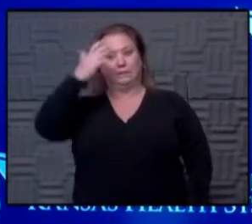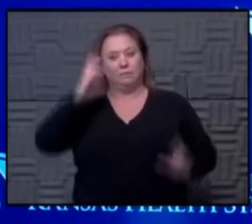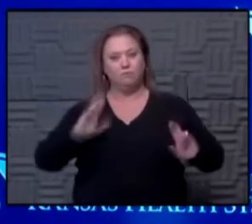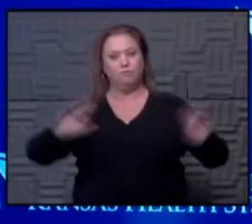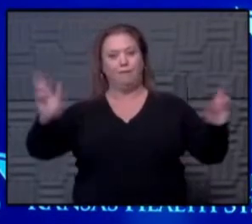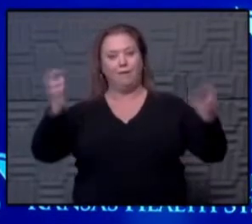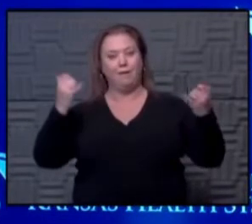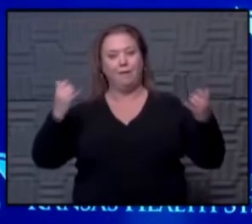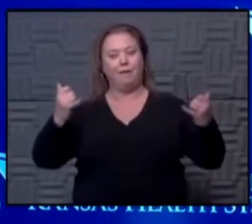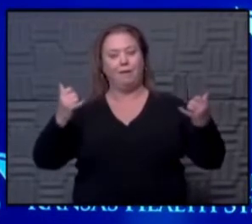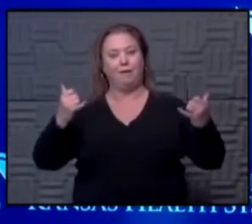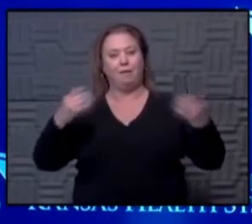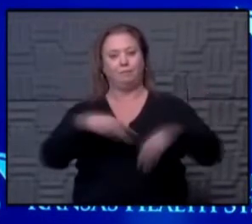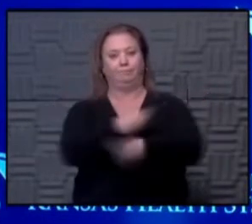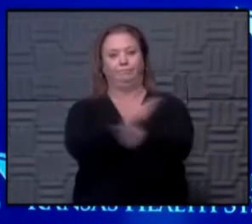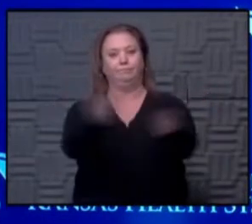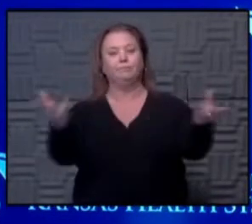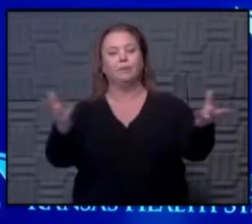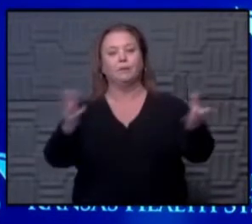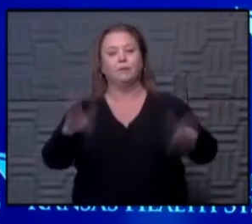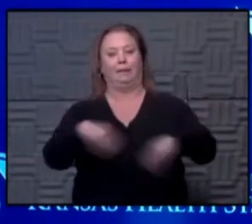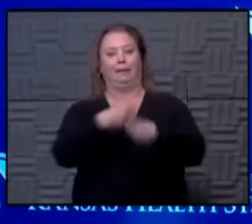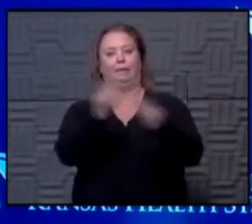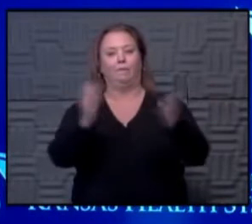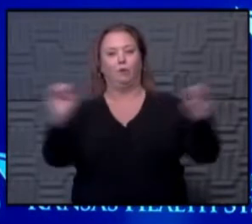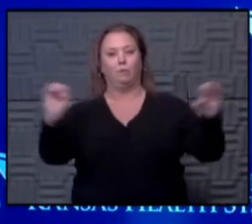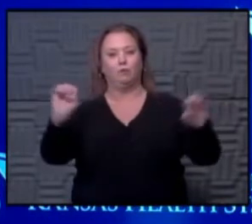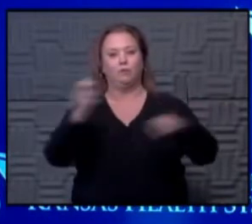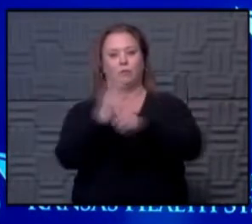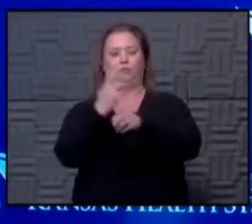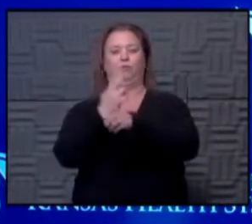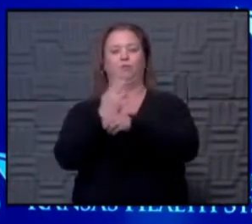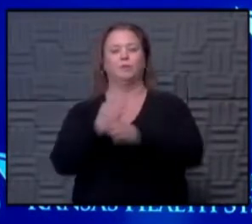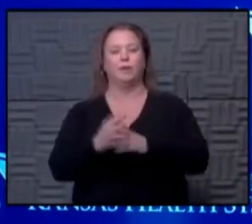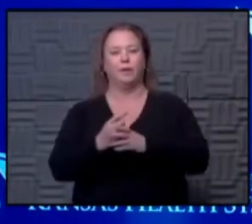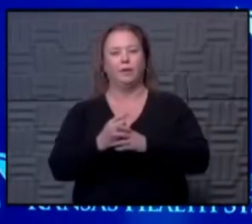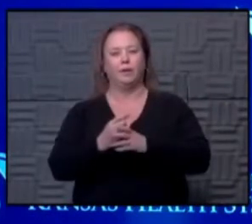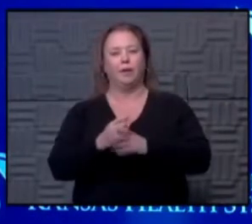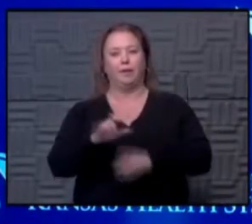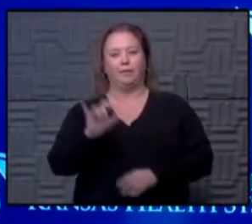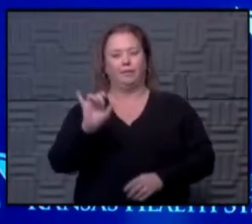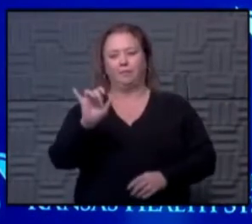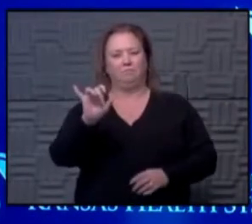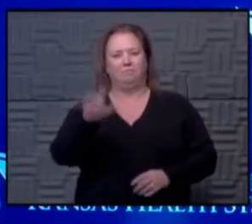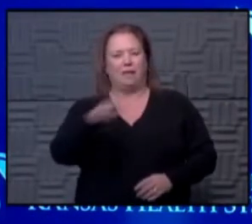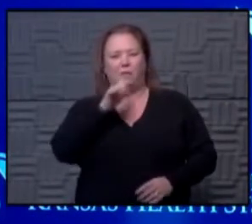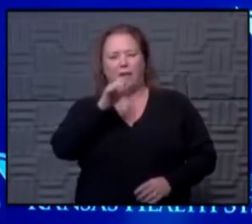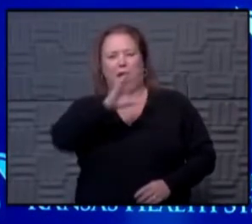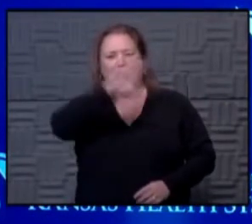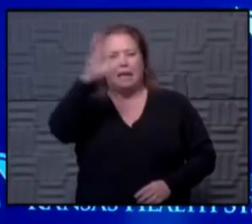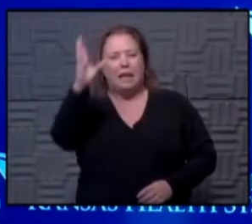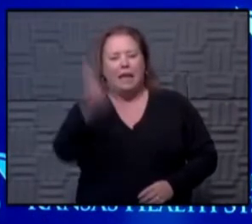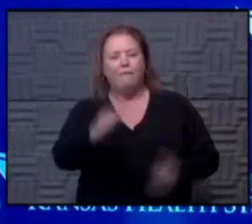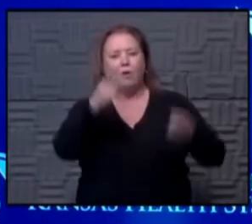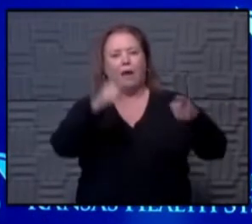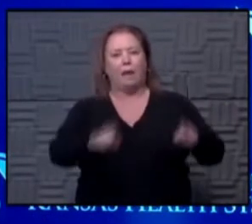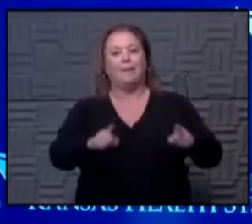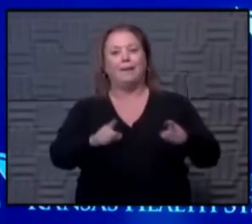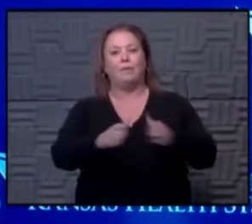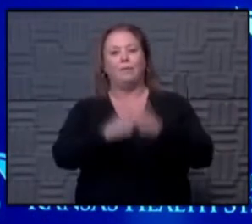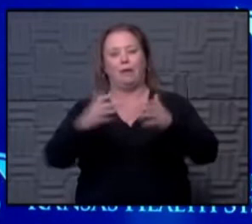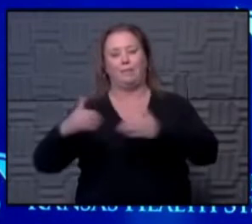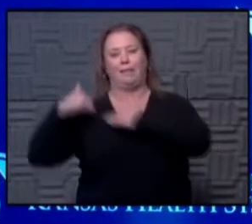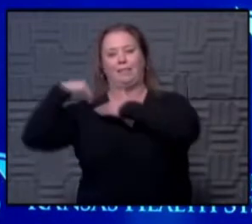to be authorized for emergency use. Those things wouldn't have happened without that liability